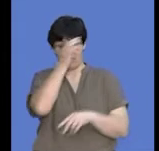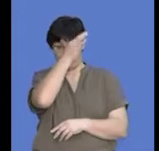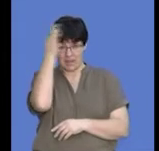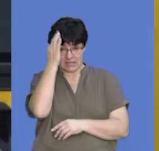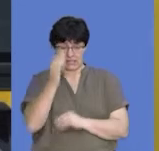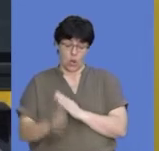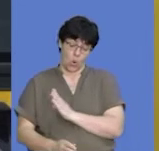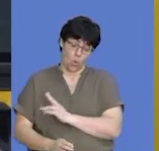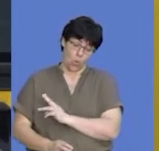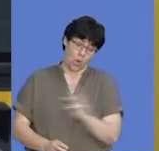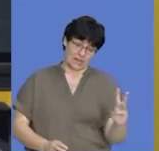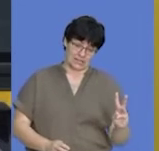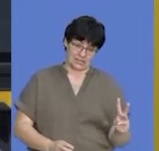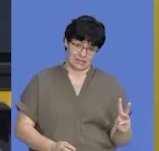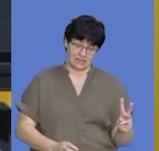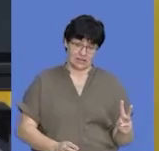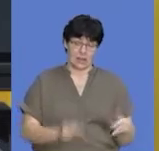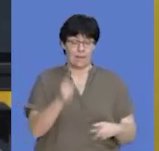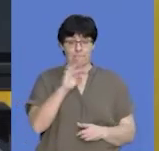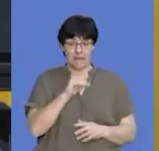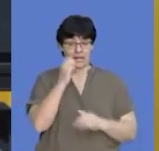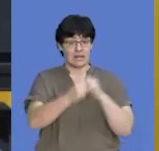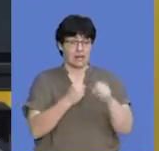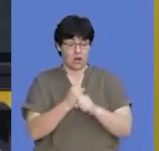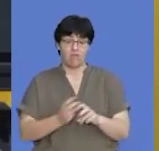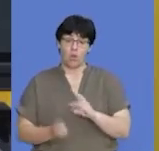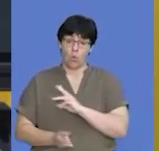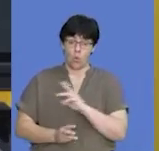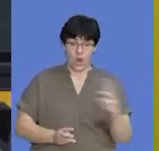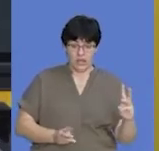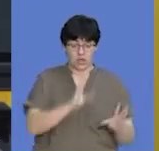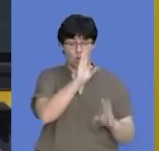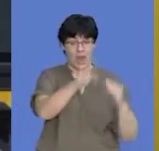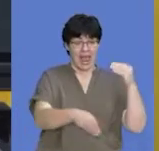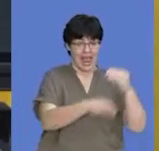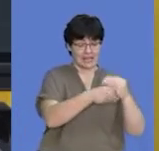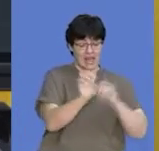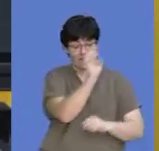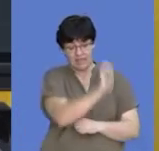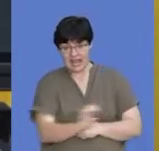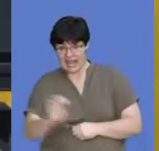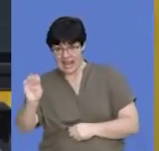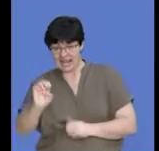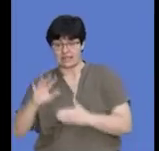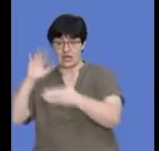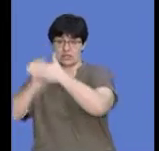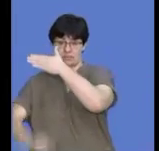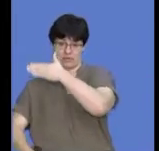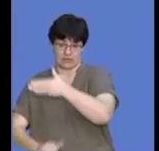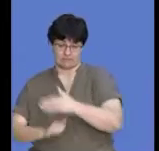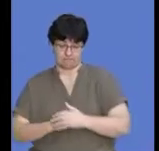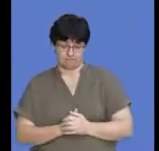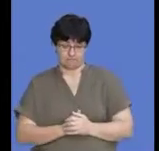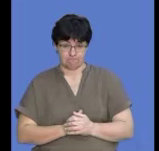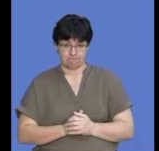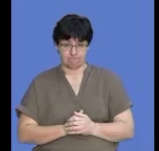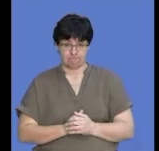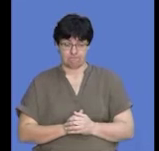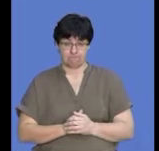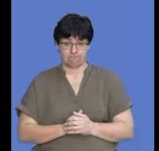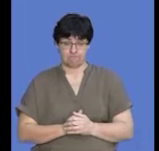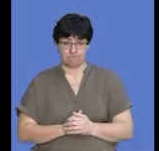remember, when it comes to the mean annual change, if it's westwards, you add. If it's eastwards, you subtract. And of